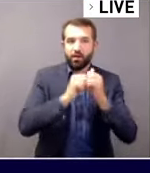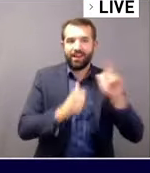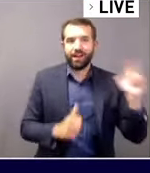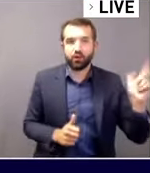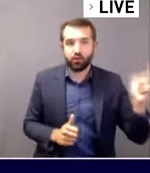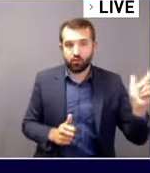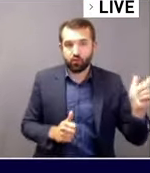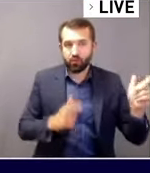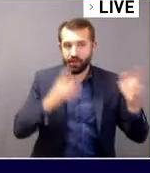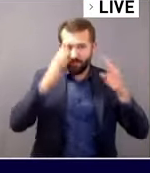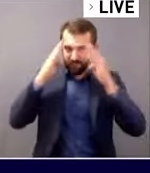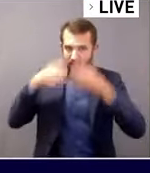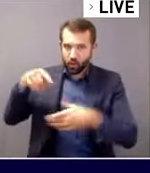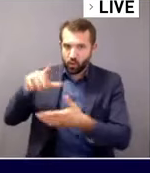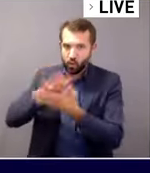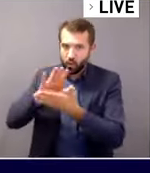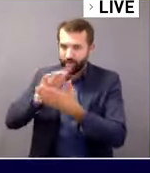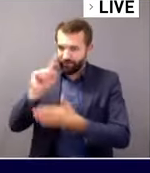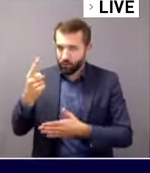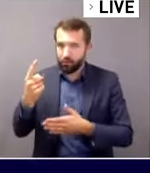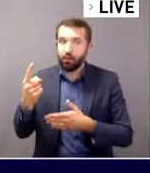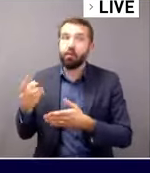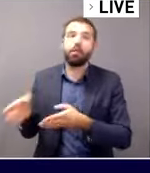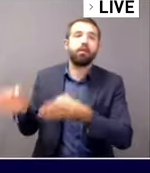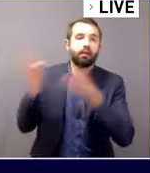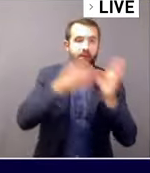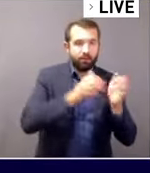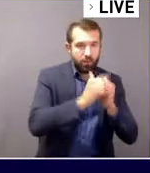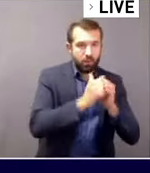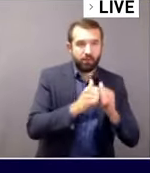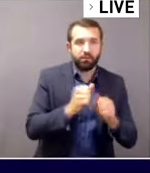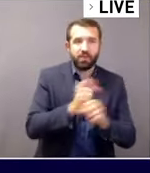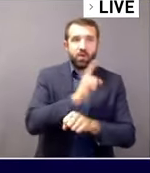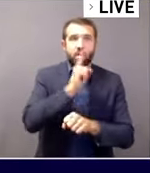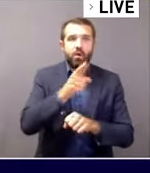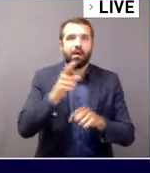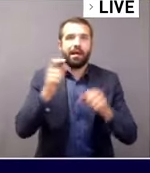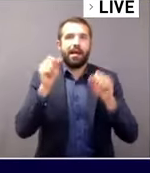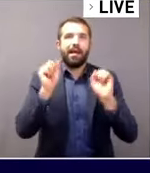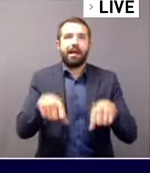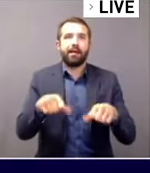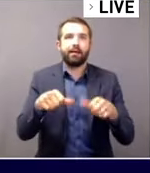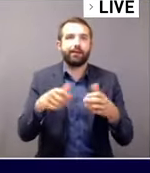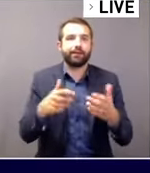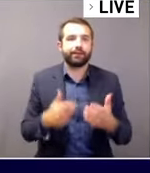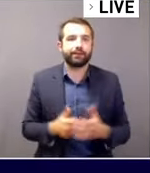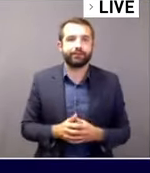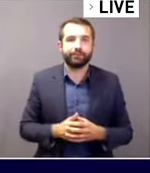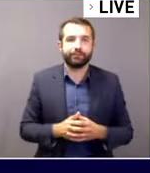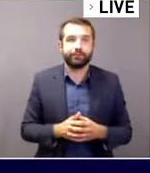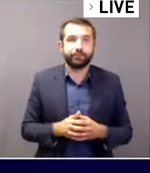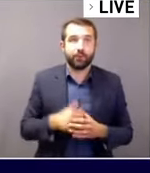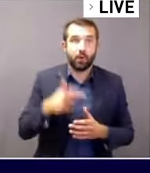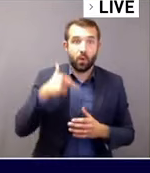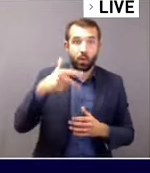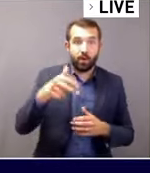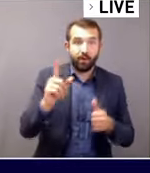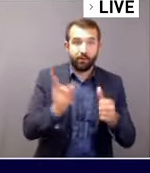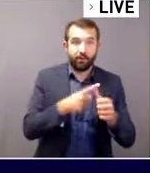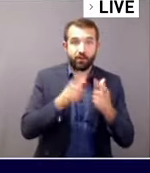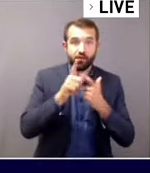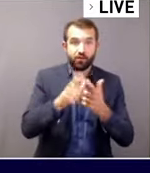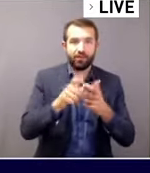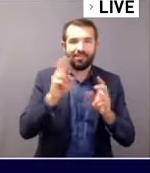about it is that we should really be making sure we can walk before we run, both literally and metaphorically in this